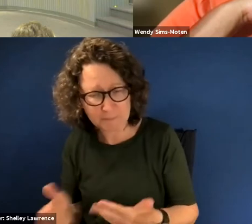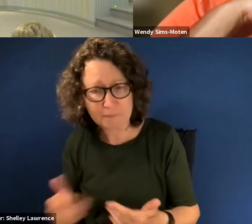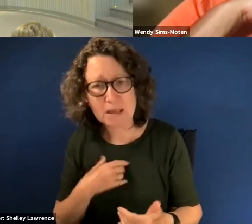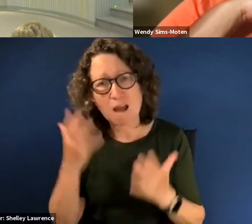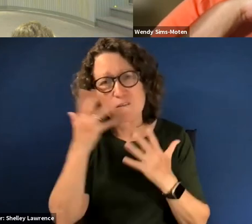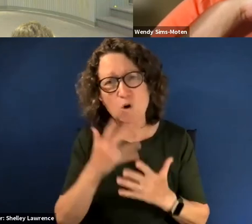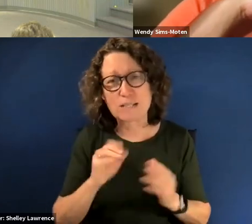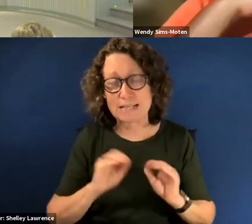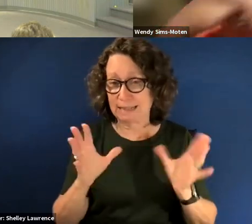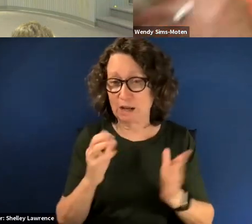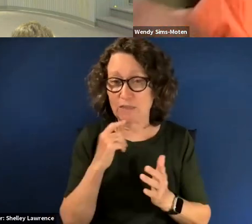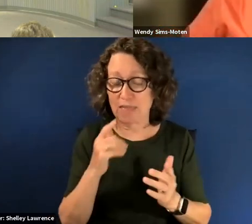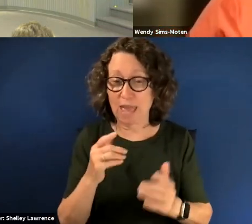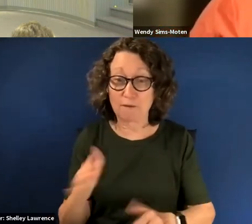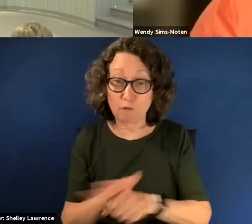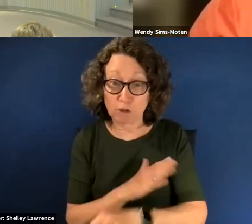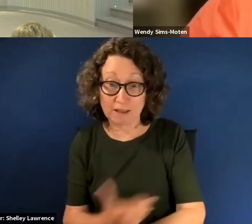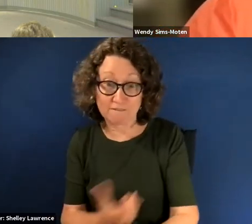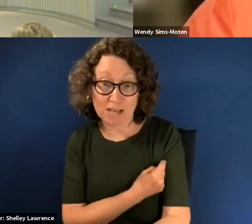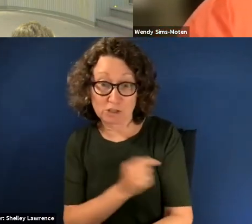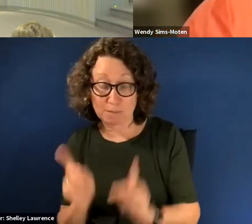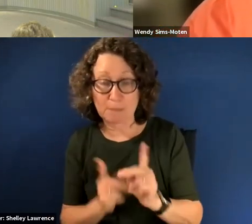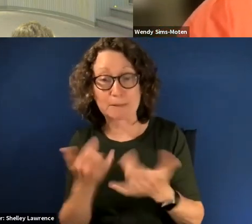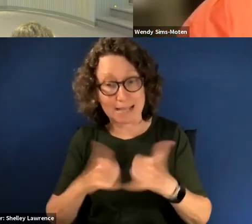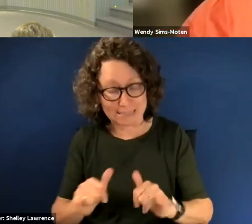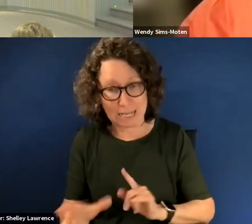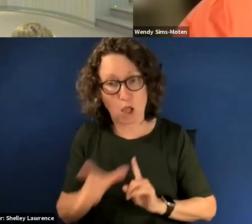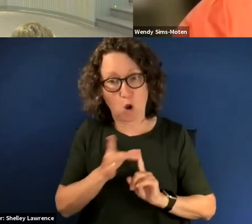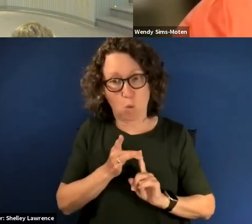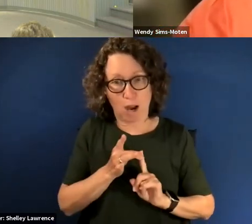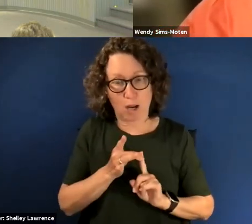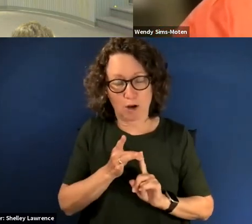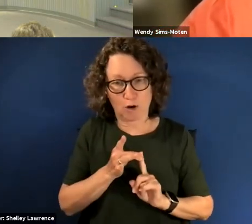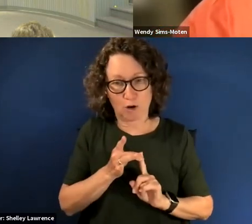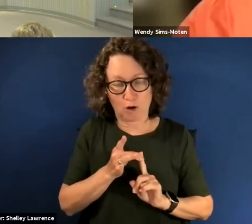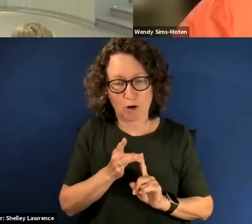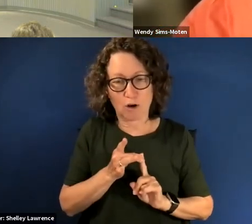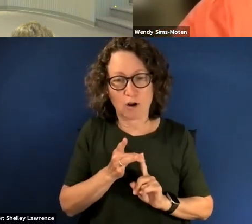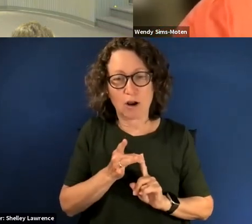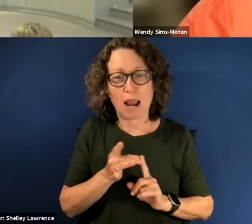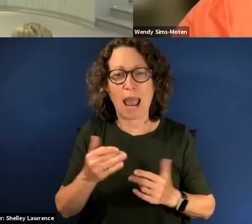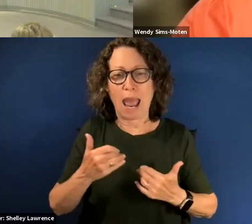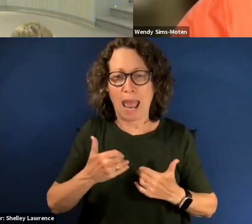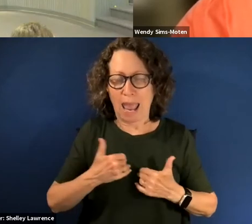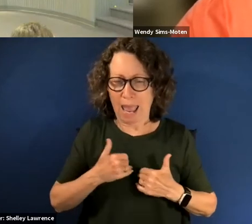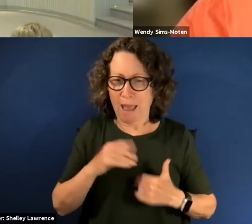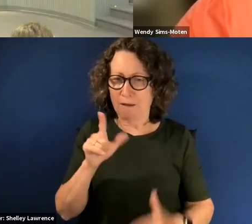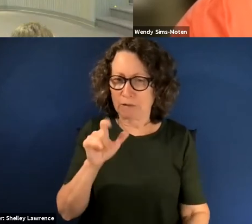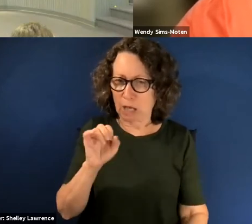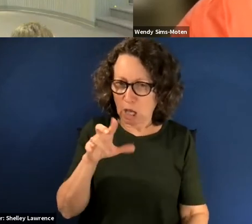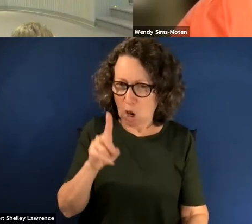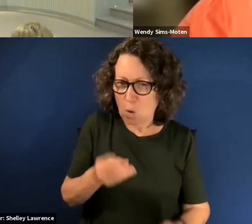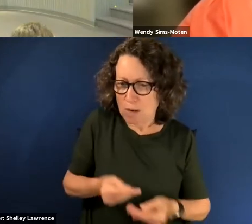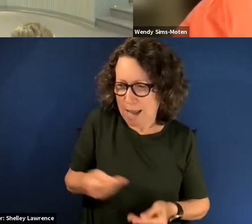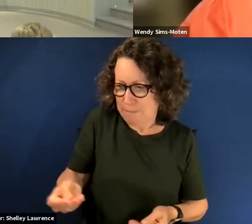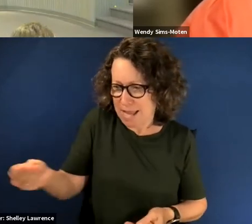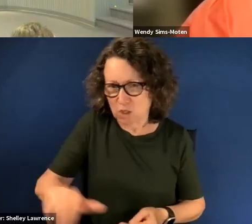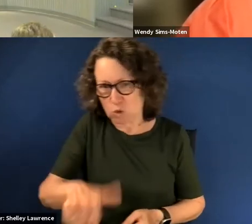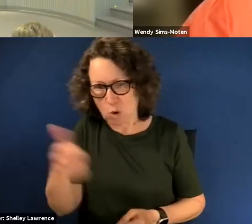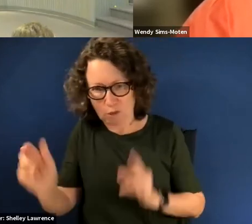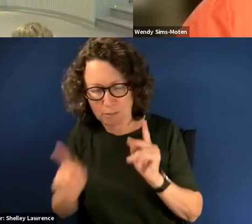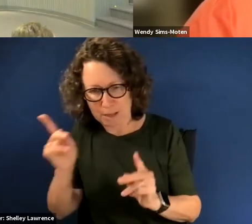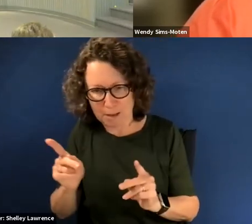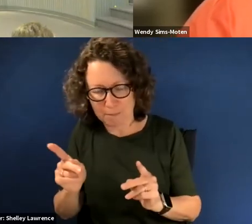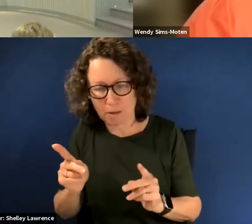it is clear that fully vaccinated people can still acquire this virus, harbor substantial viral load, and pass it on to others.